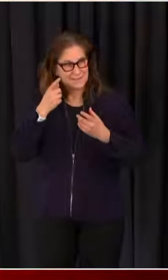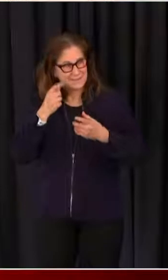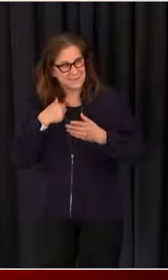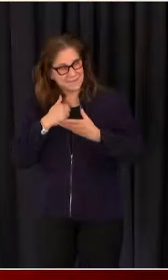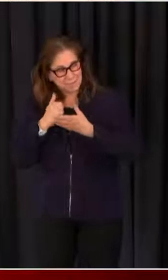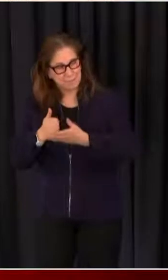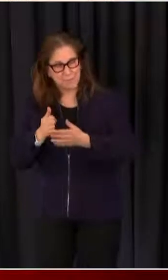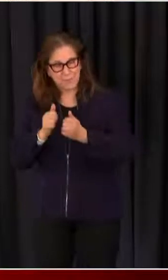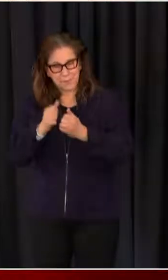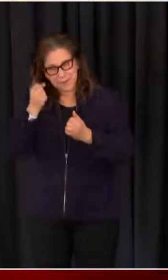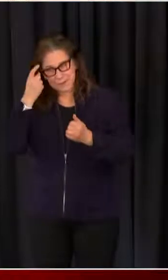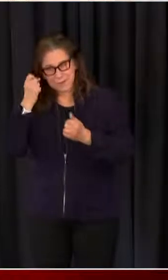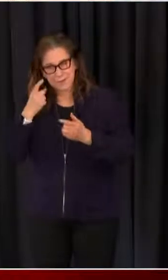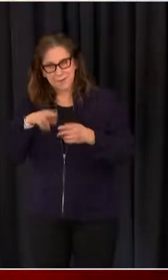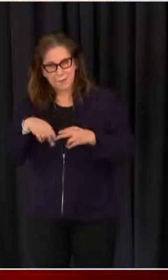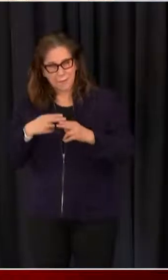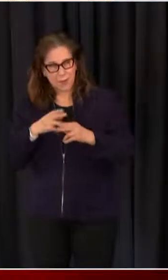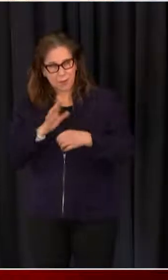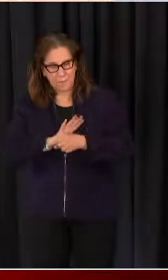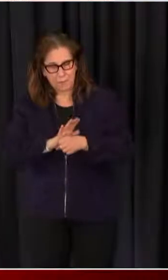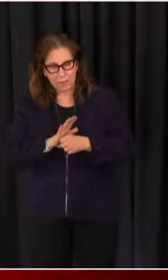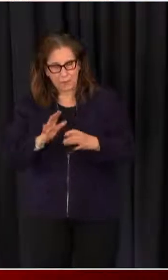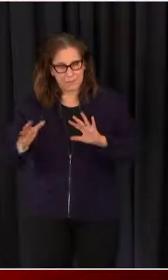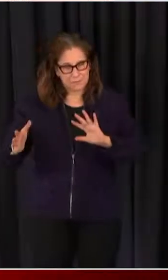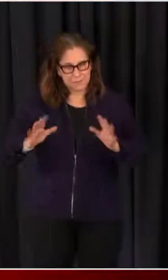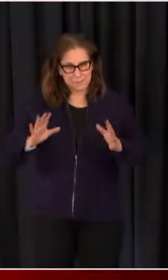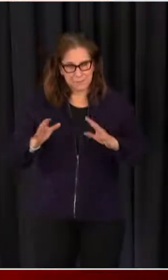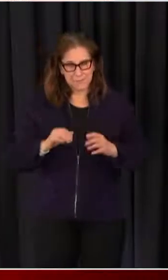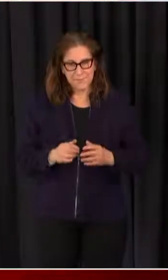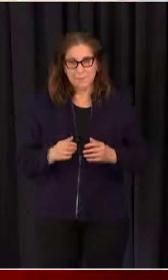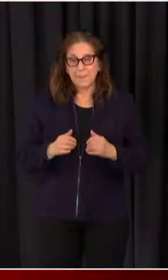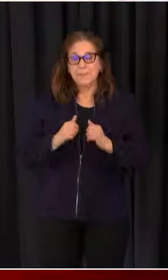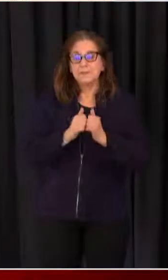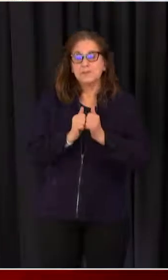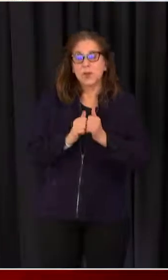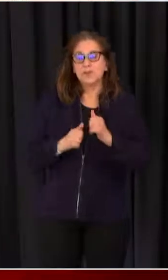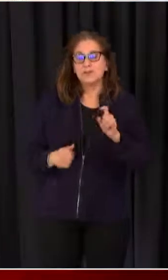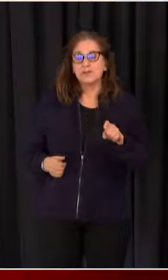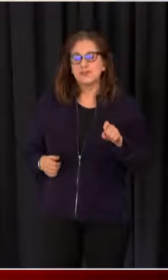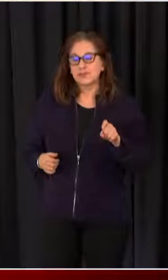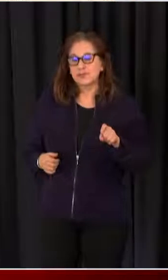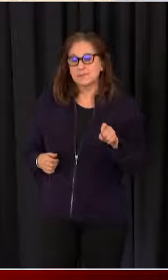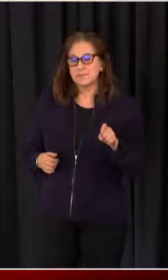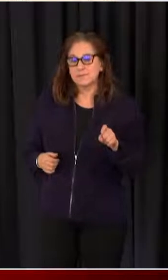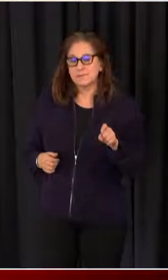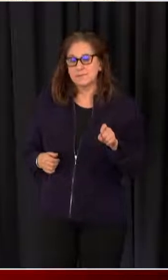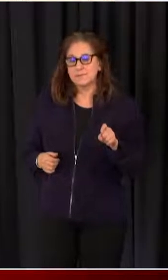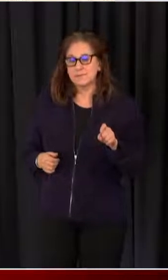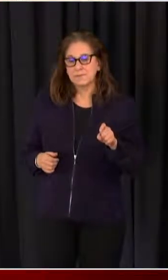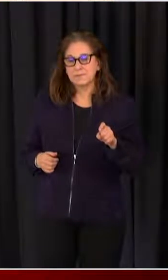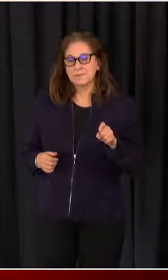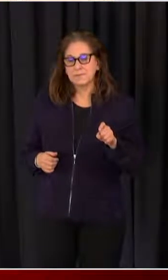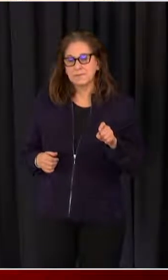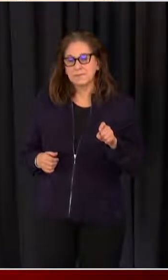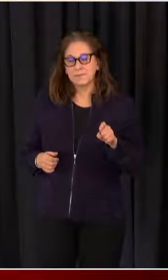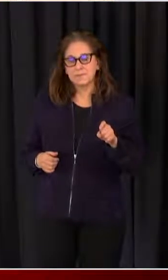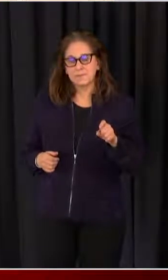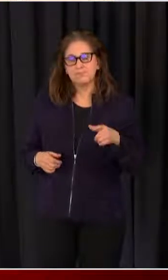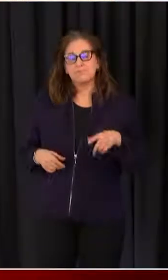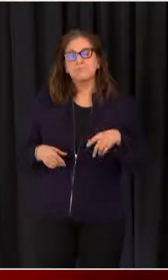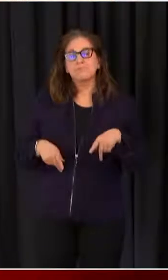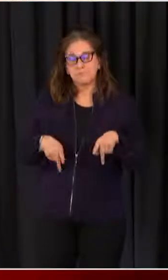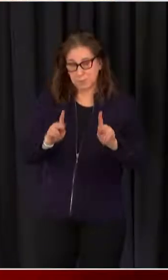The expectation is that sports will resume in phases with the lowest contact or no contact activities